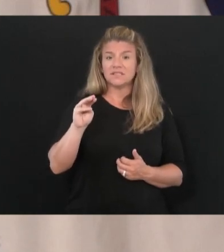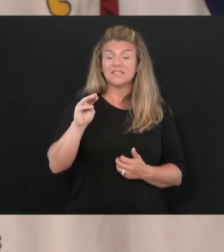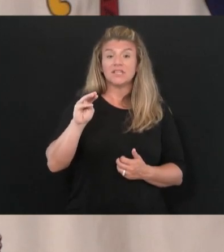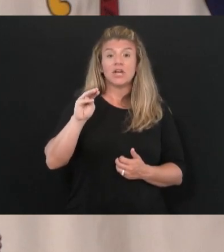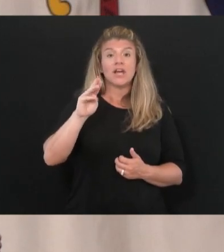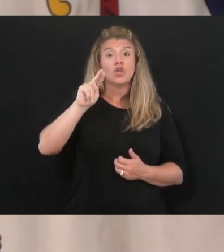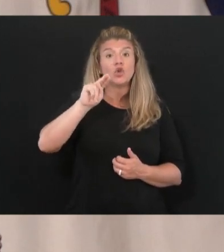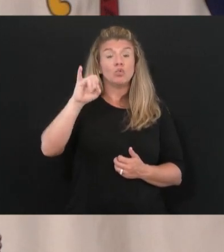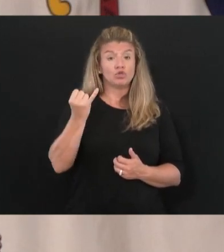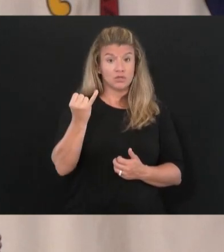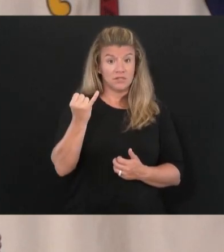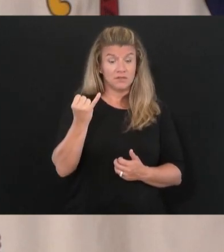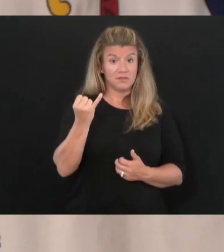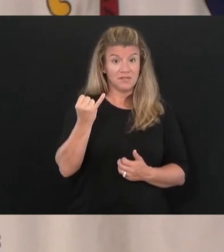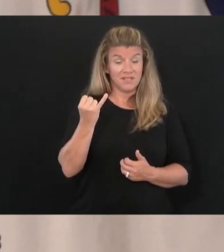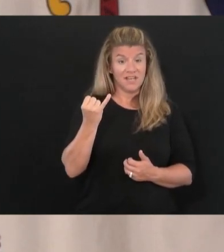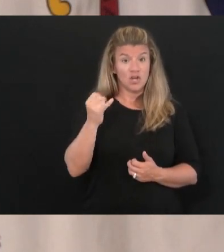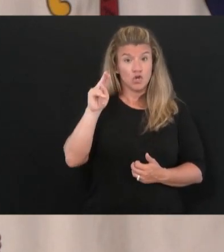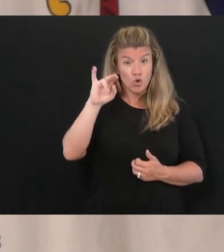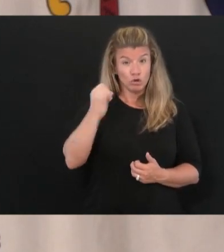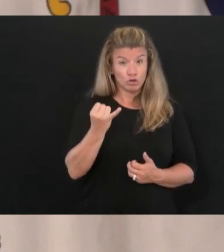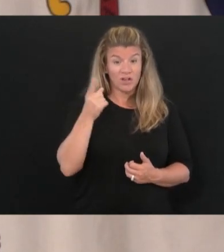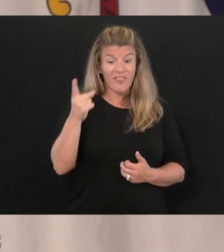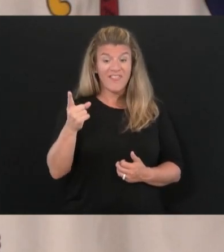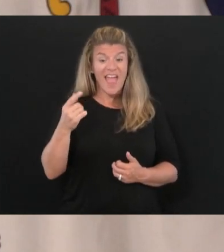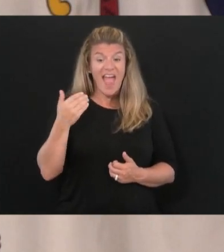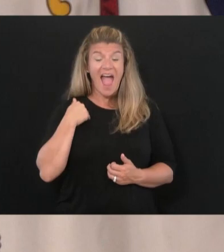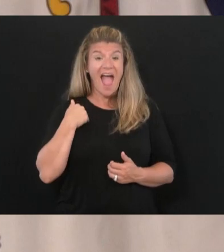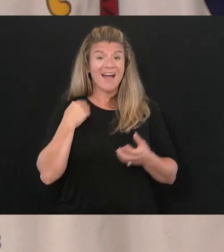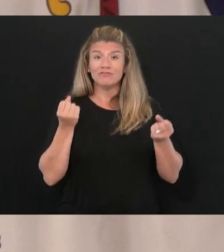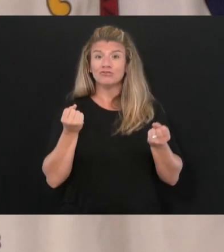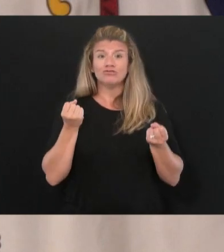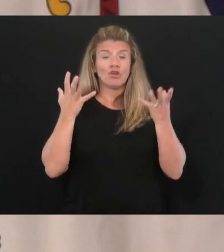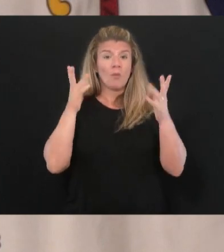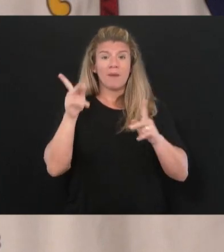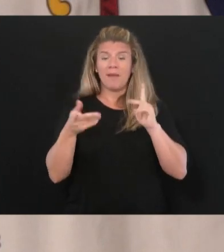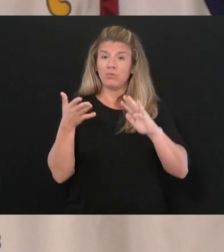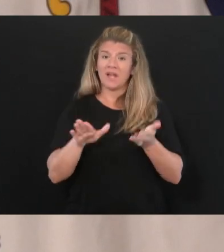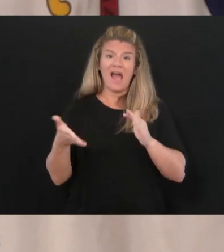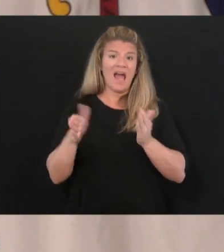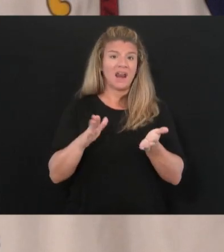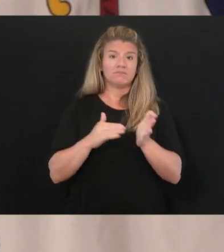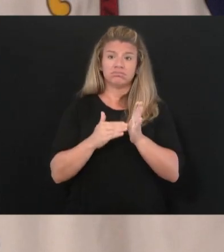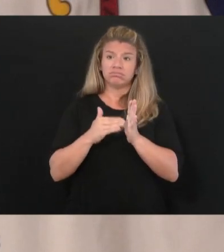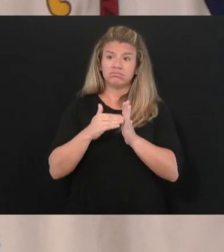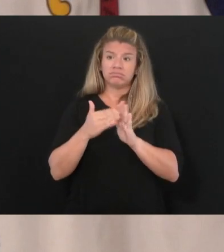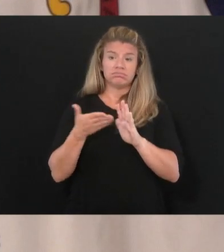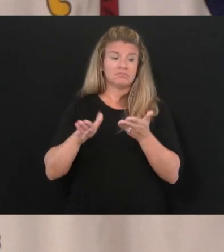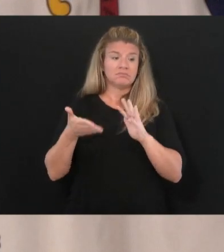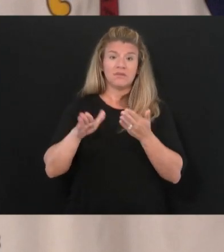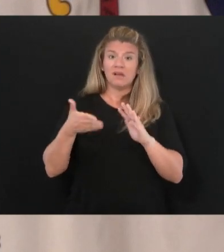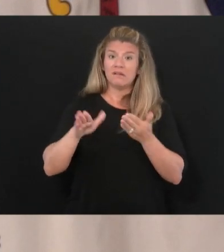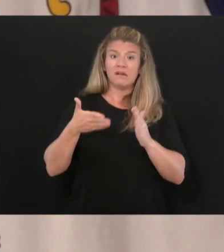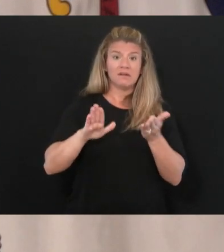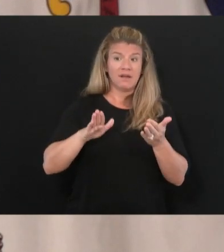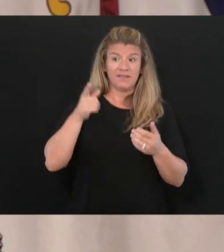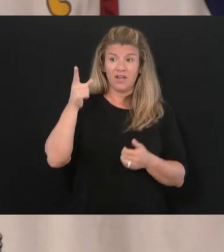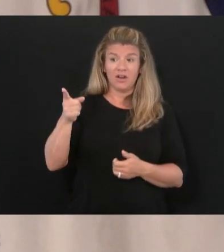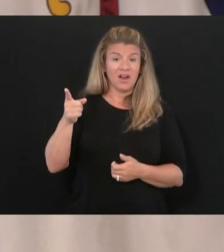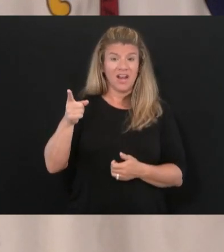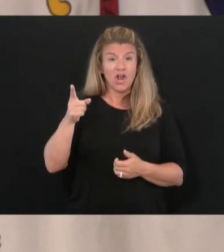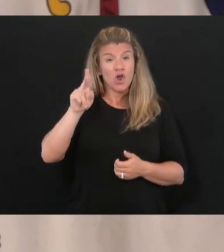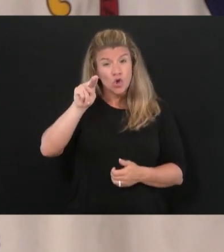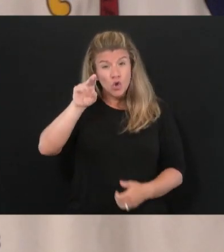New Jersey, which has so many people that have died like flies, it's unbelievable. They've just dropped everywhere.